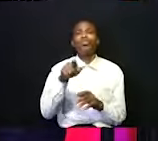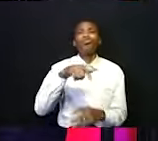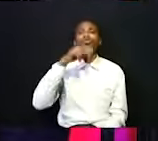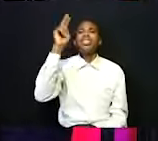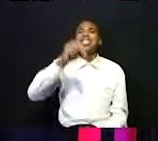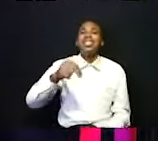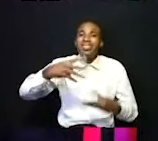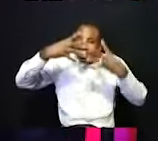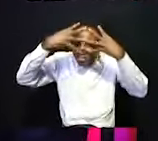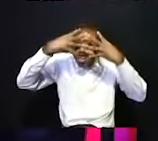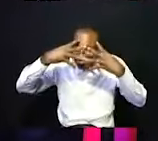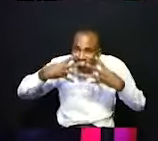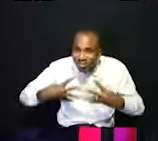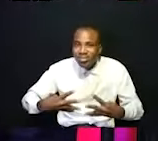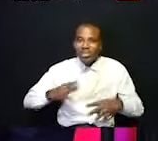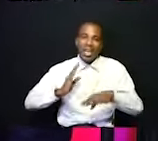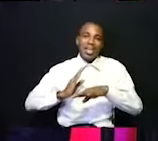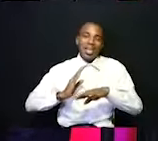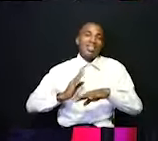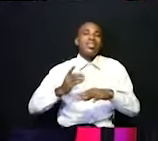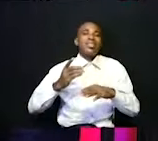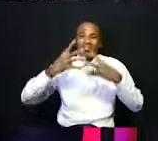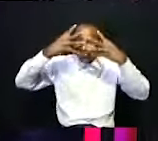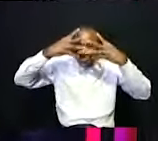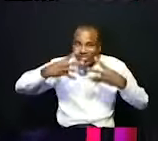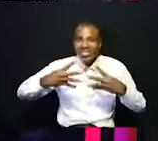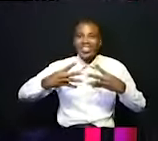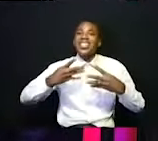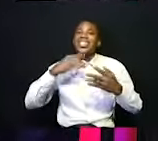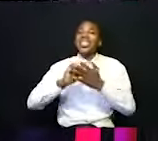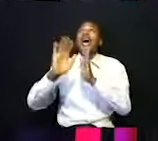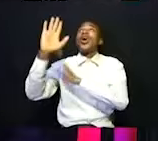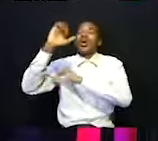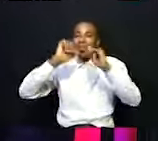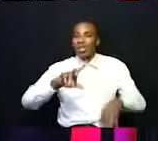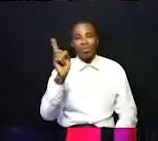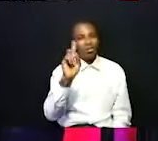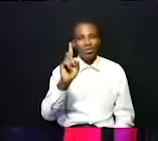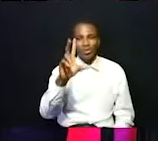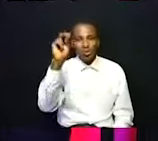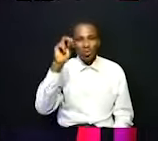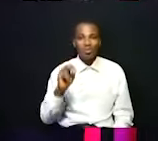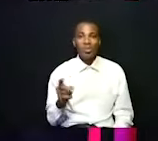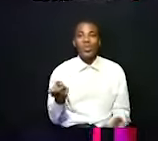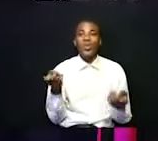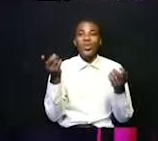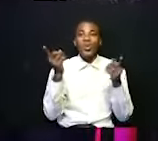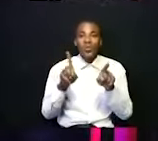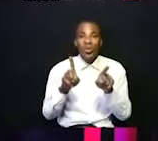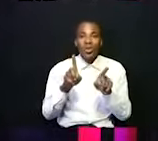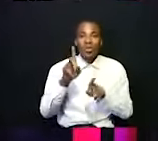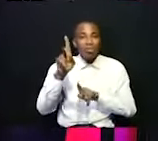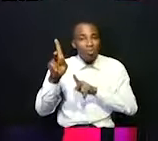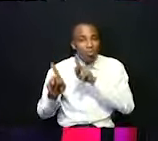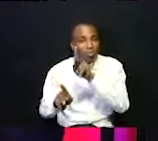to veil before God will bless that marriage. Ehun hia say wo begu veil and say no nyankopon ehira aware ne so. When two unbelievers even marry,